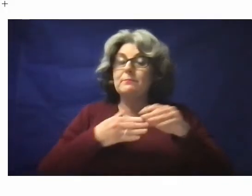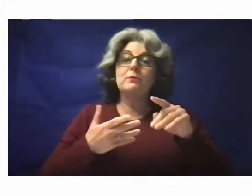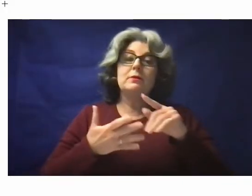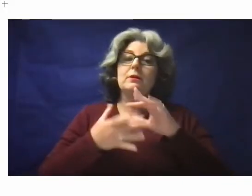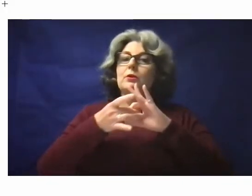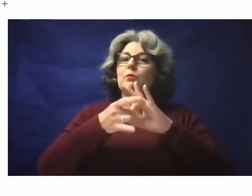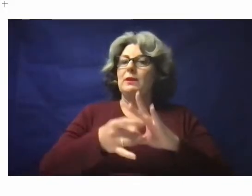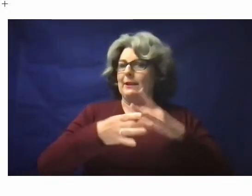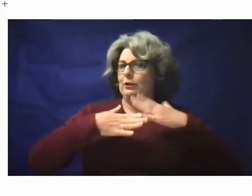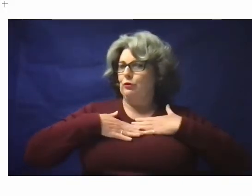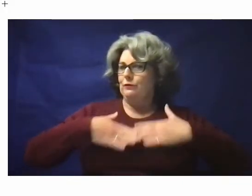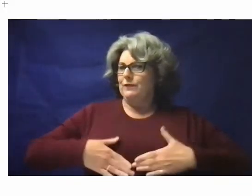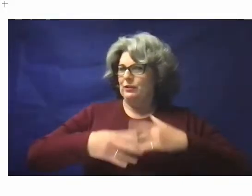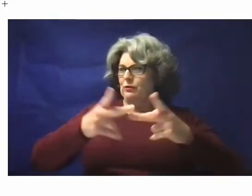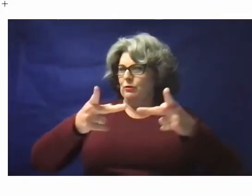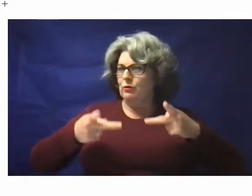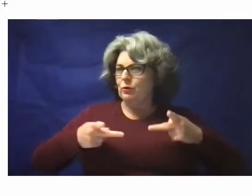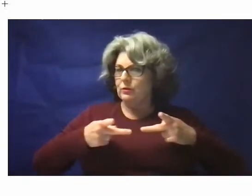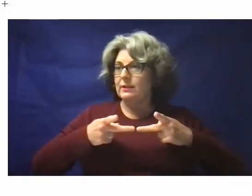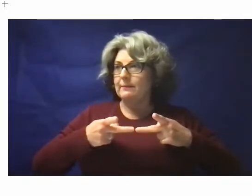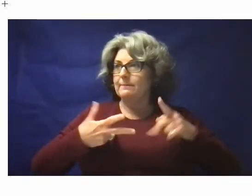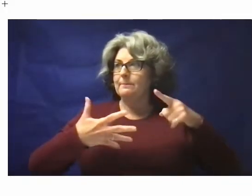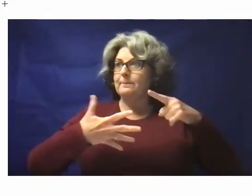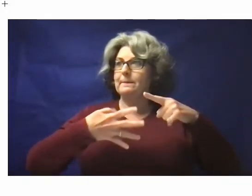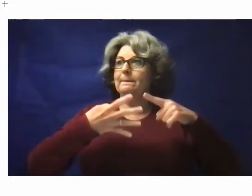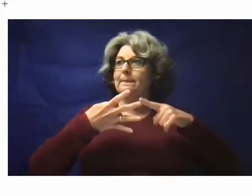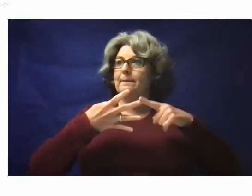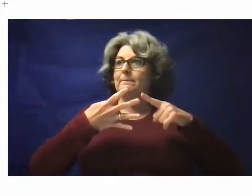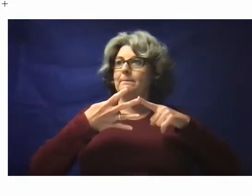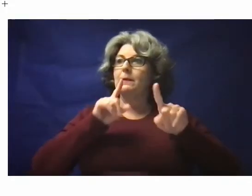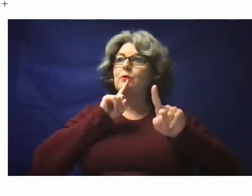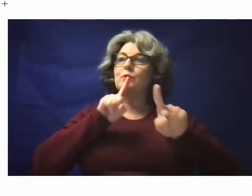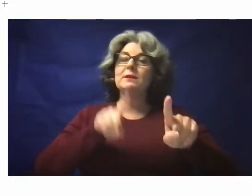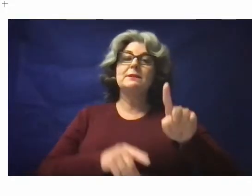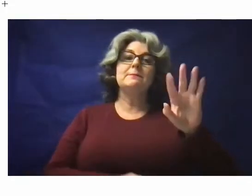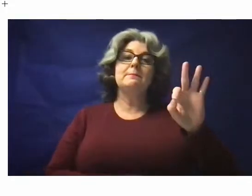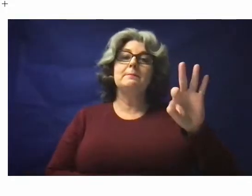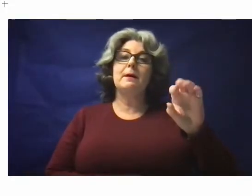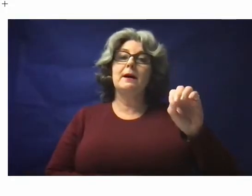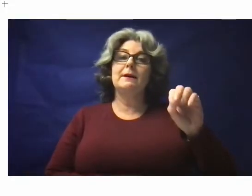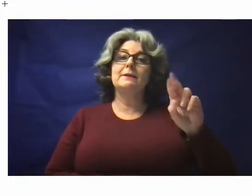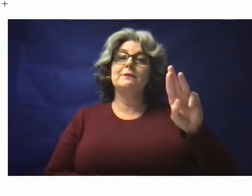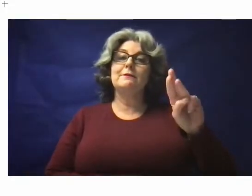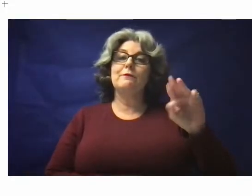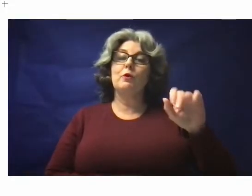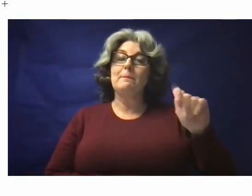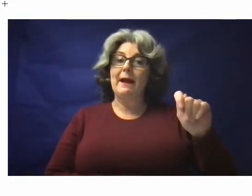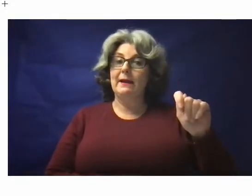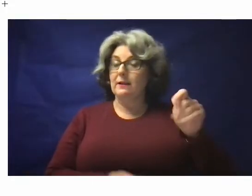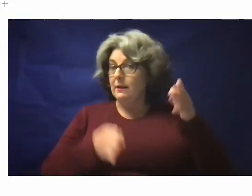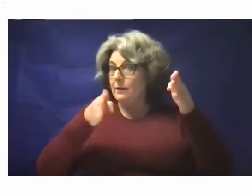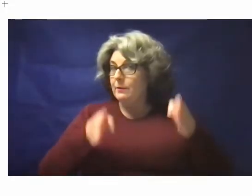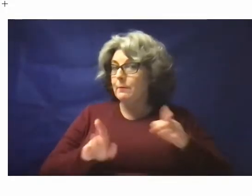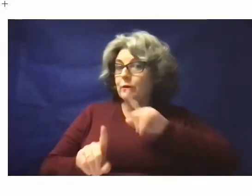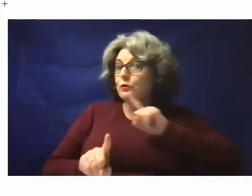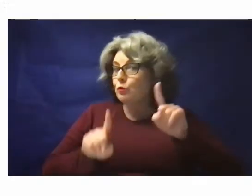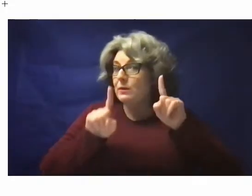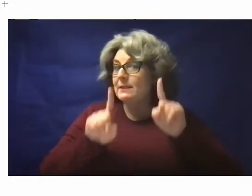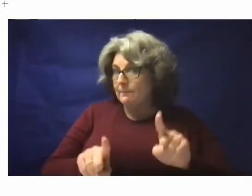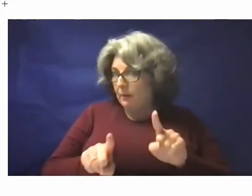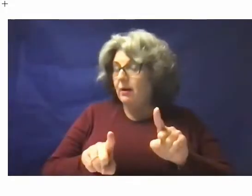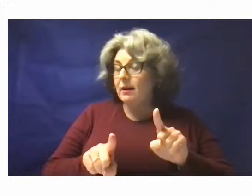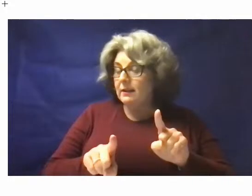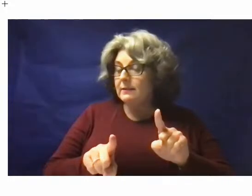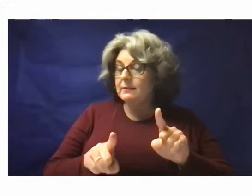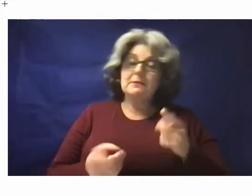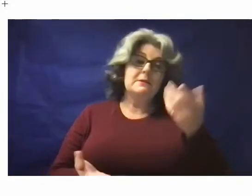the physical settings. The response format involves modifications to the way that the candidates respond. That can